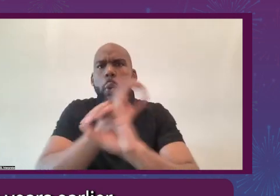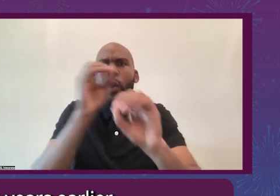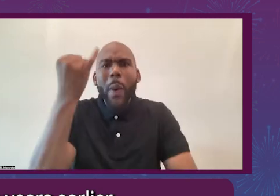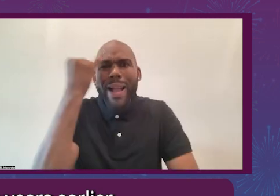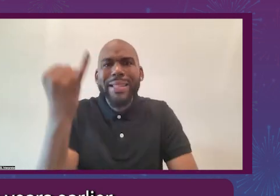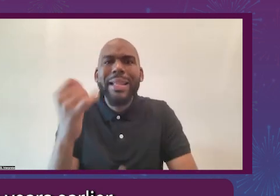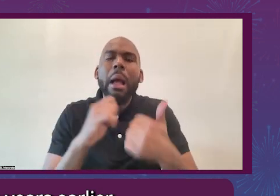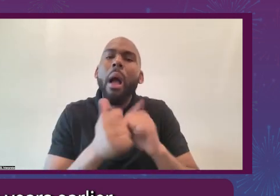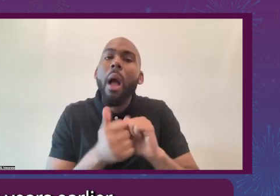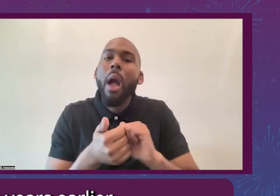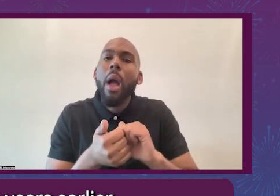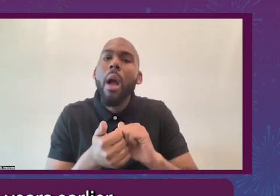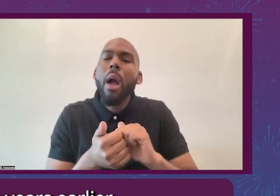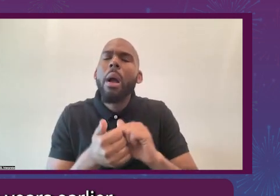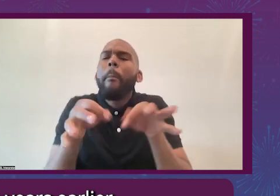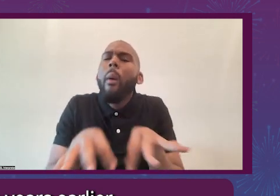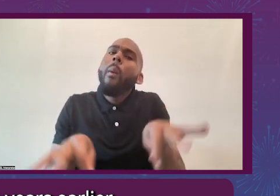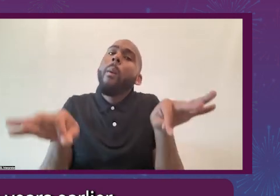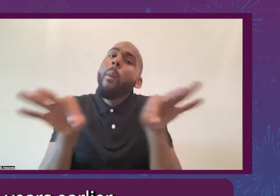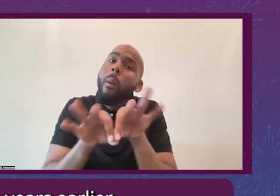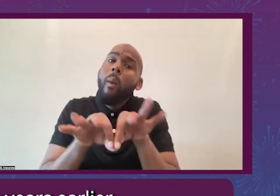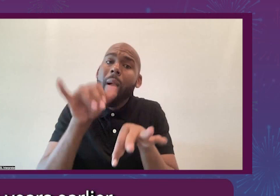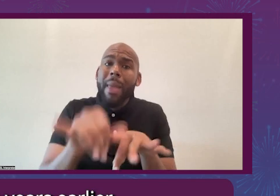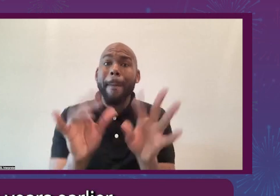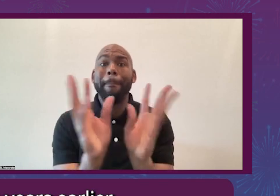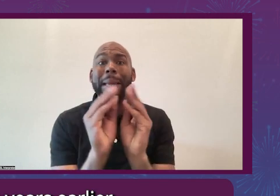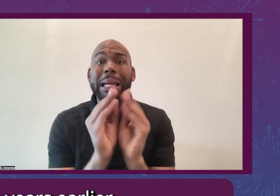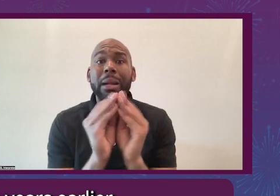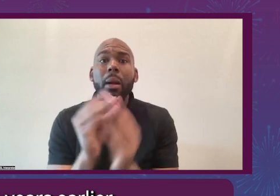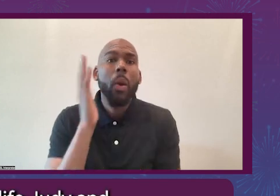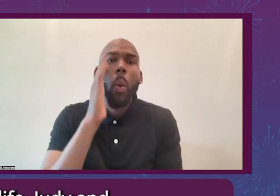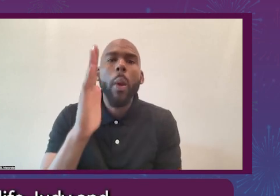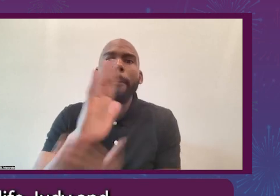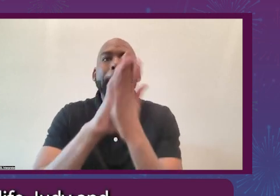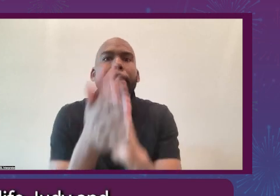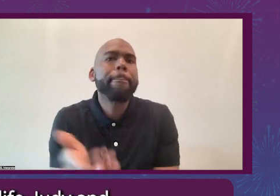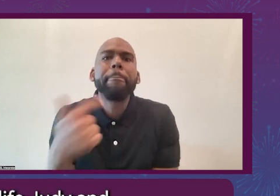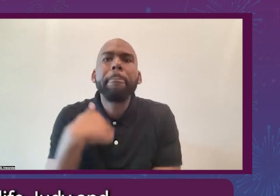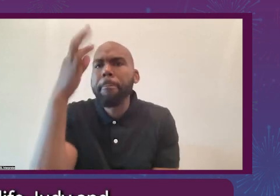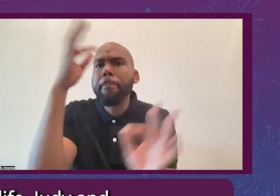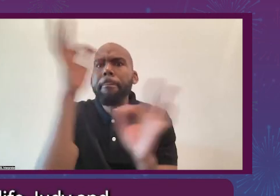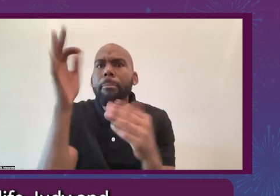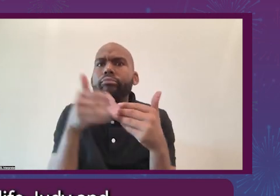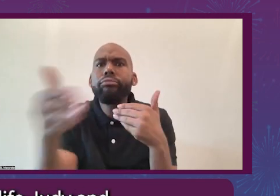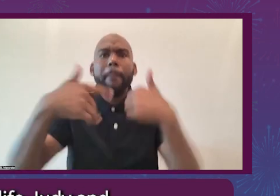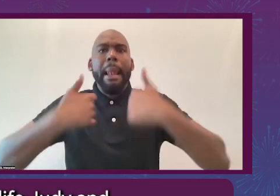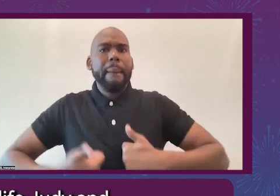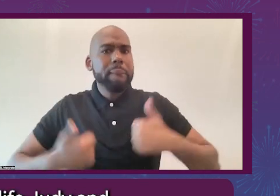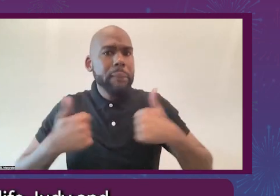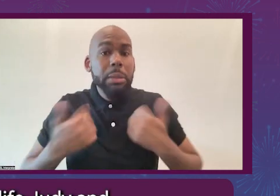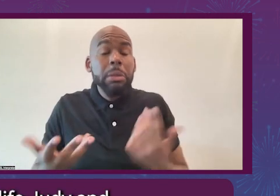idea how pivotal that meeting was going to be for the rest of my